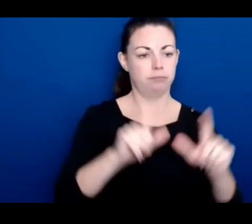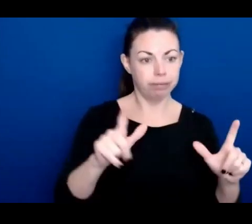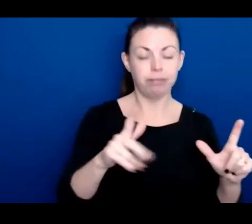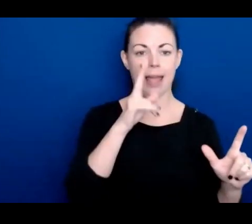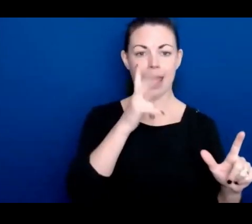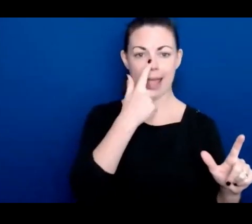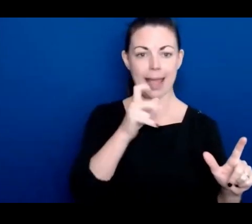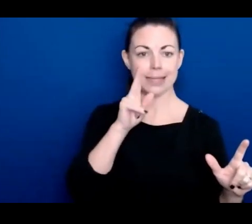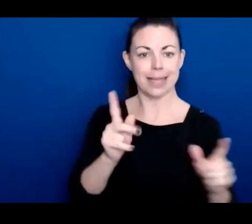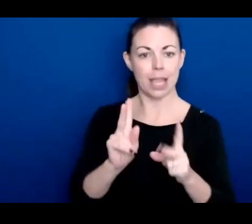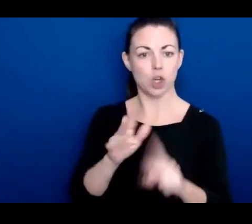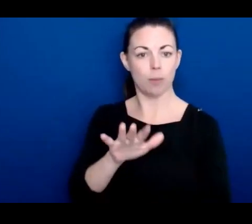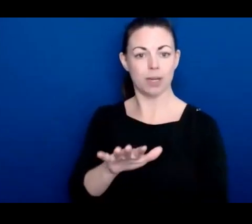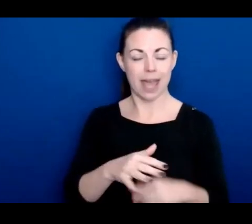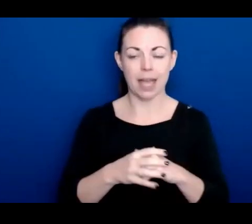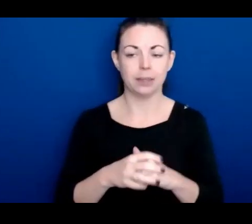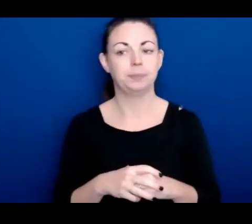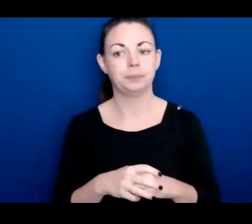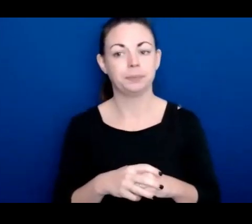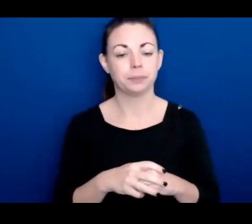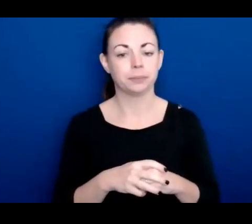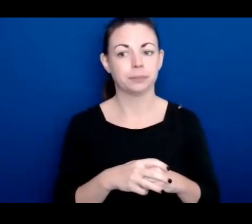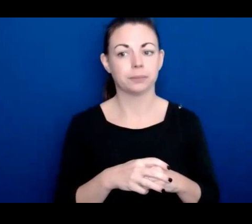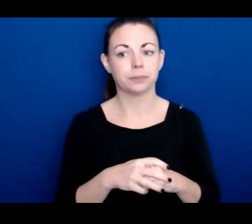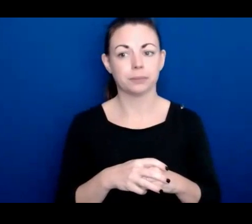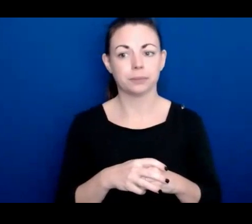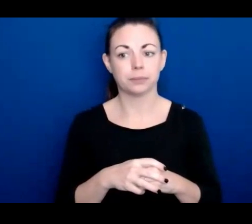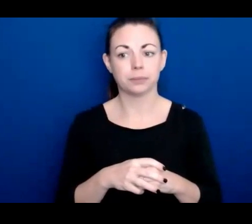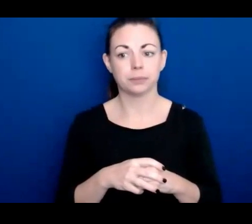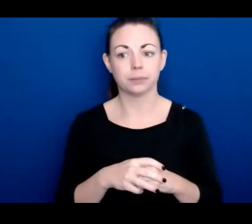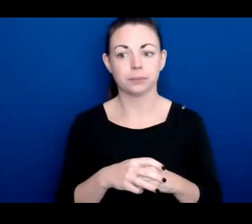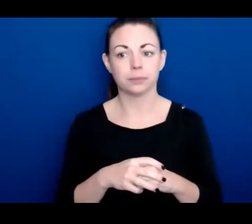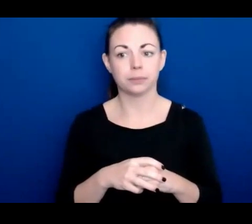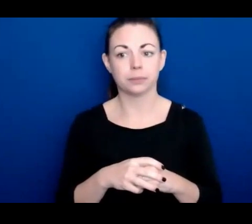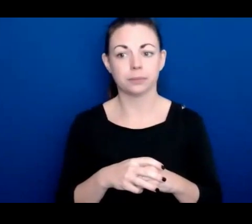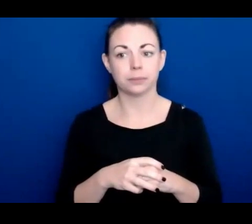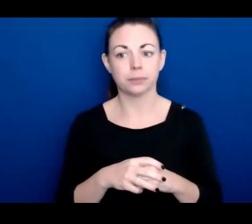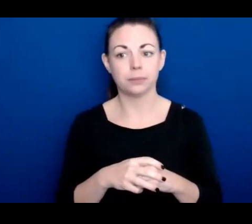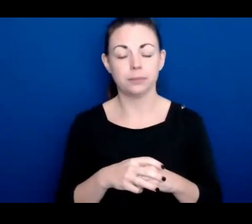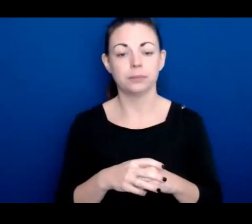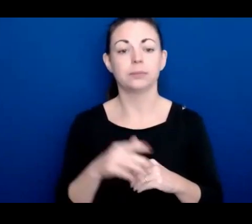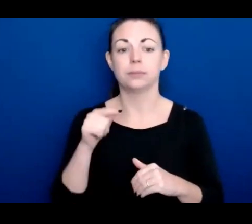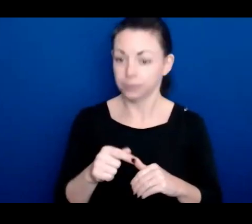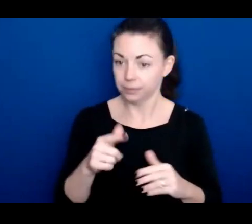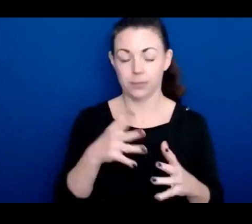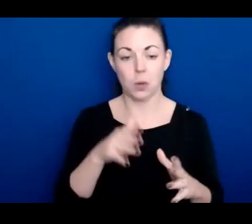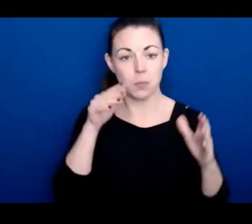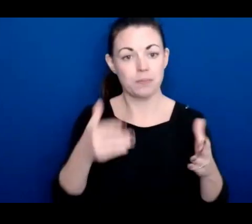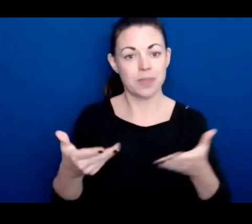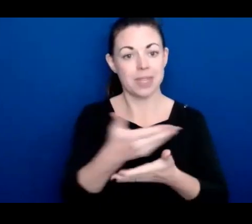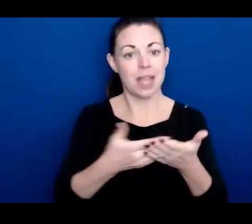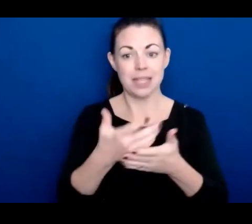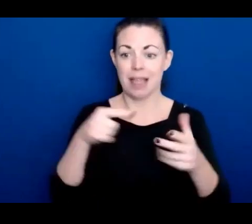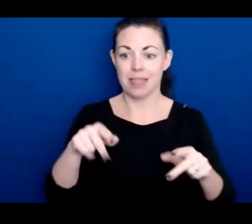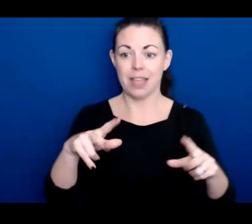So when discussing our next webinar, I'm keen for this subject to be at the forefront. The subject